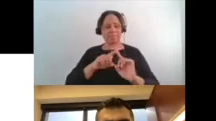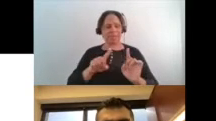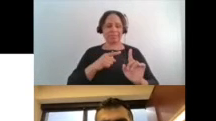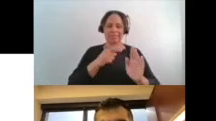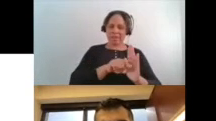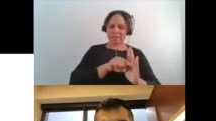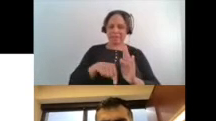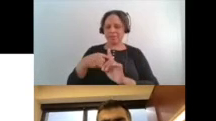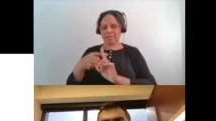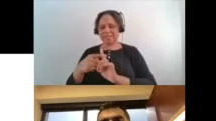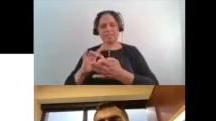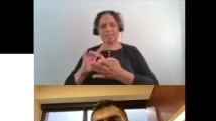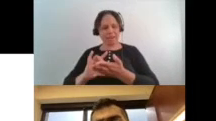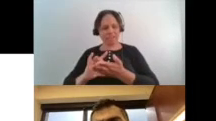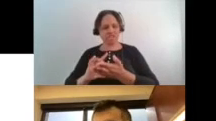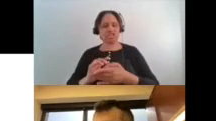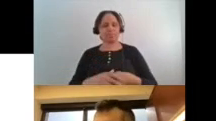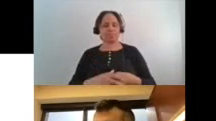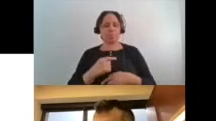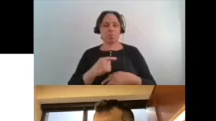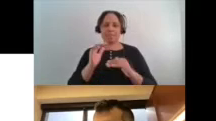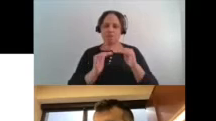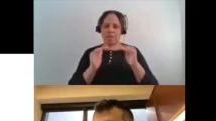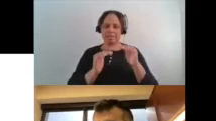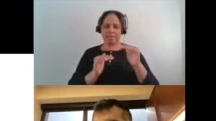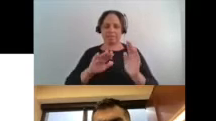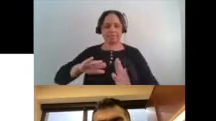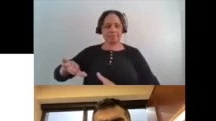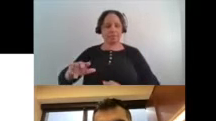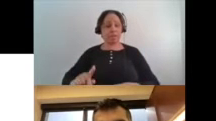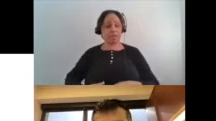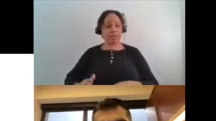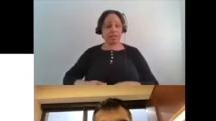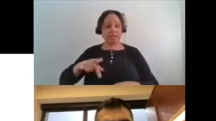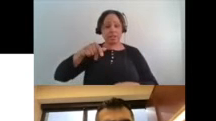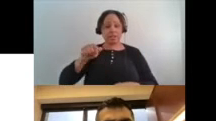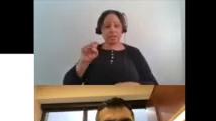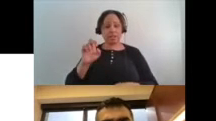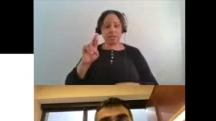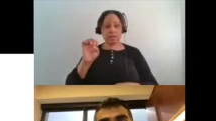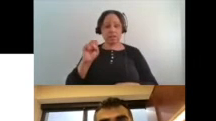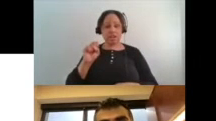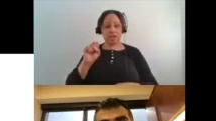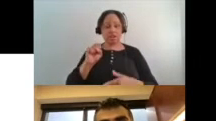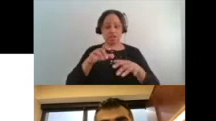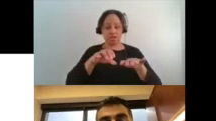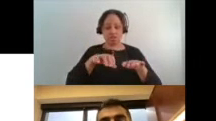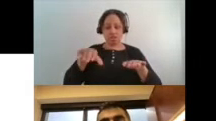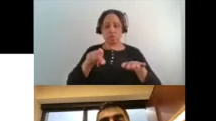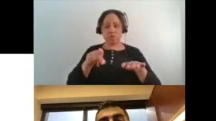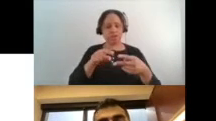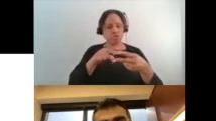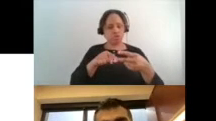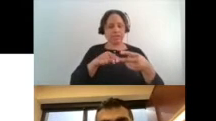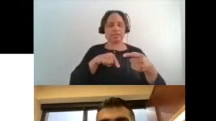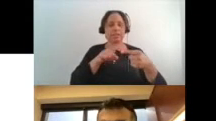balance all of those things. For kidney and pancreas transplant, you need two things to find a match. You need a blood type compatibility, and you need